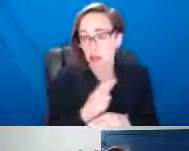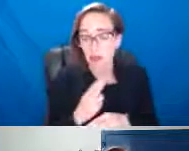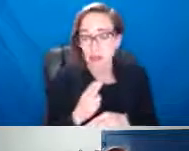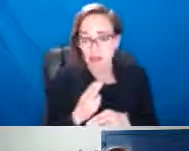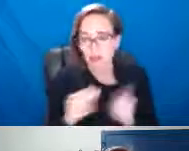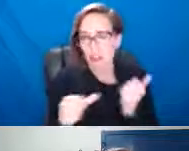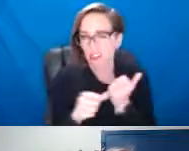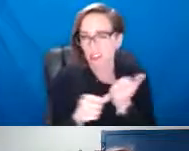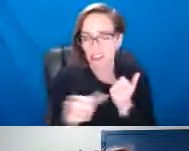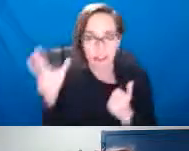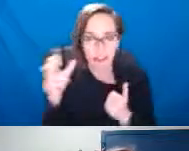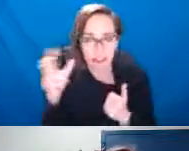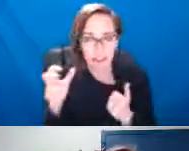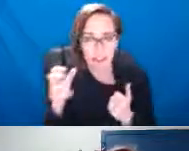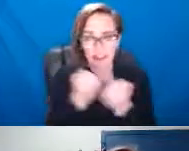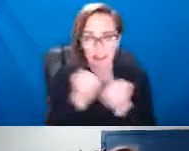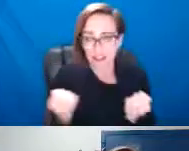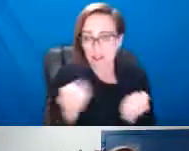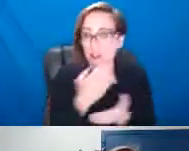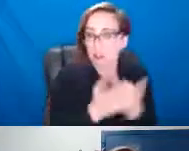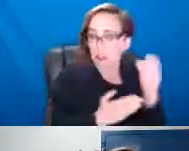say that they do use listening devices.